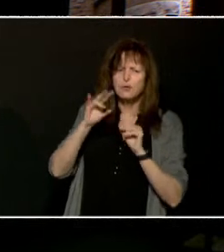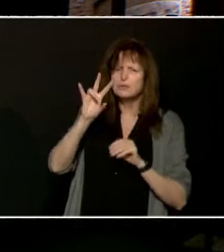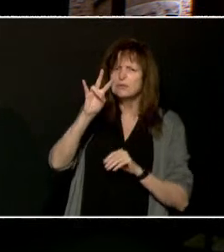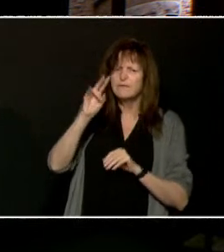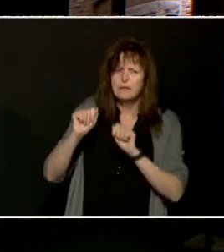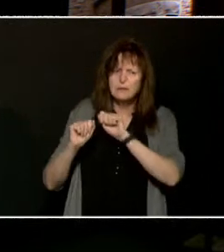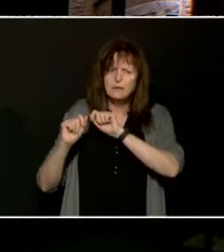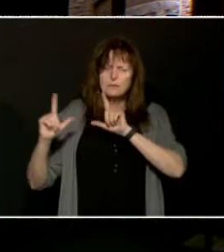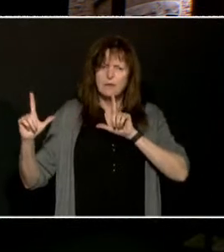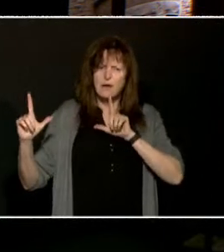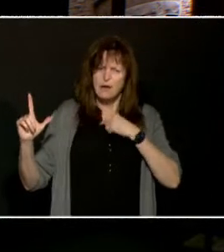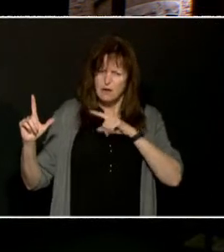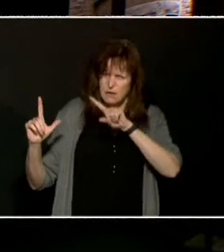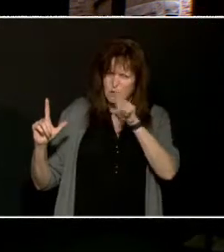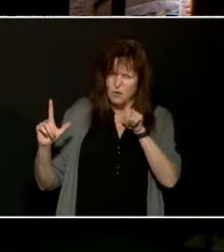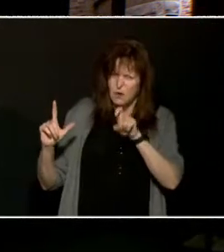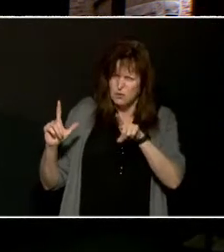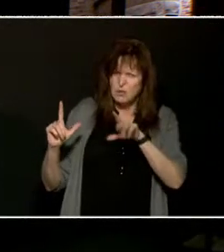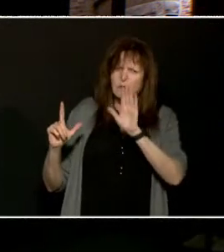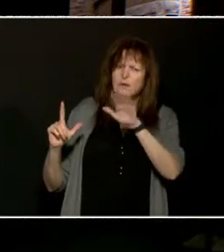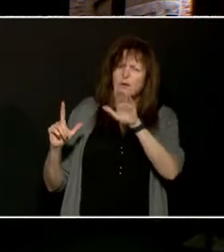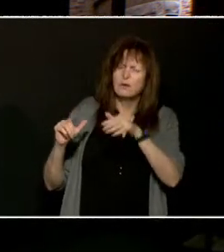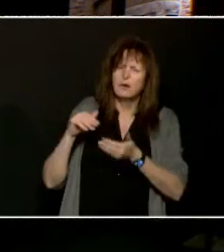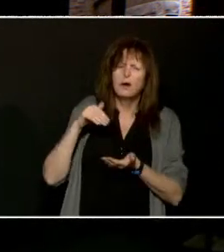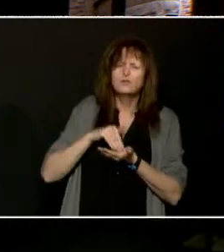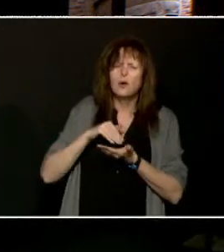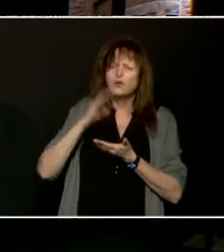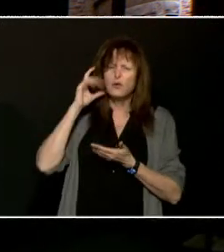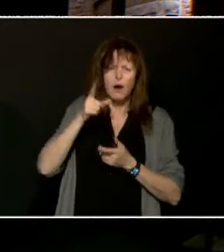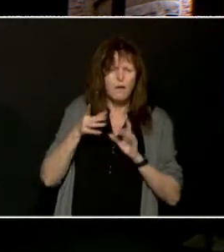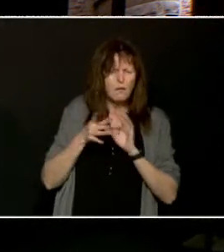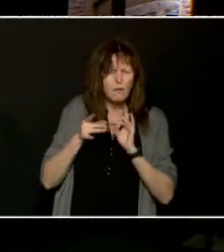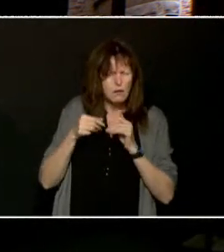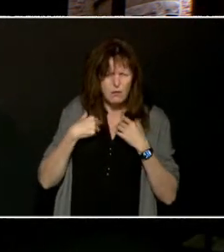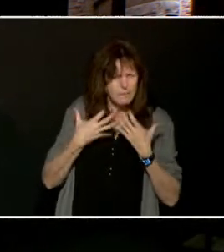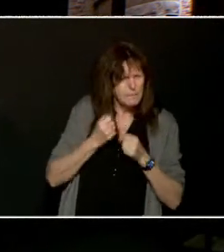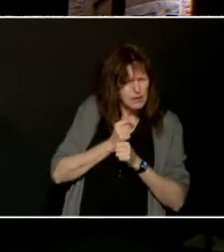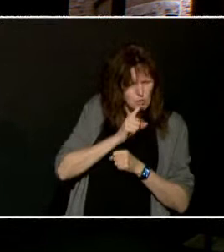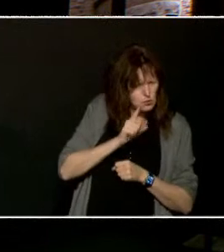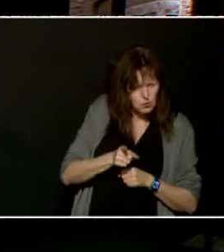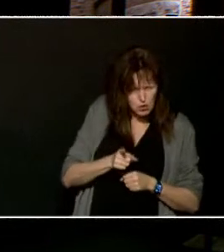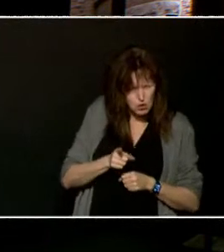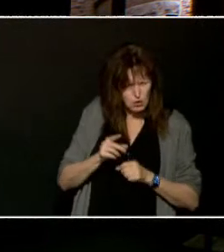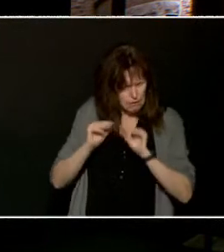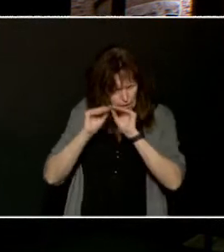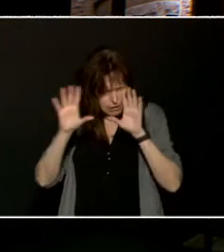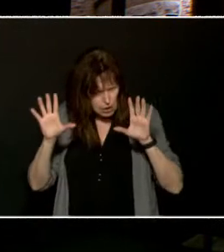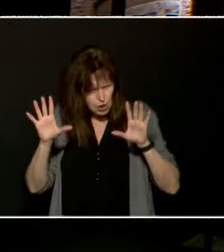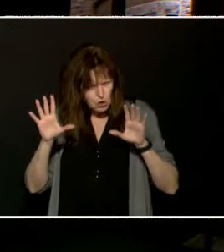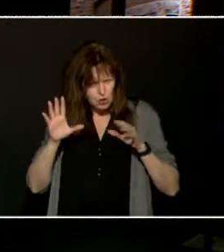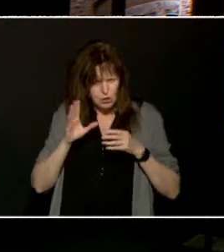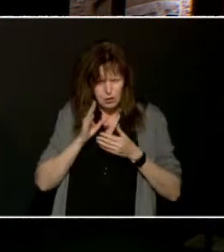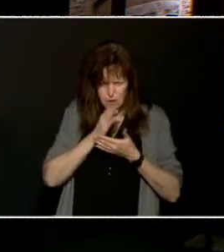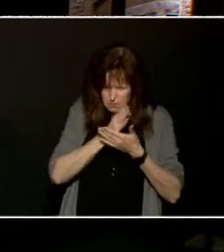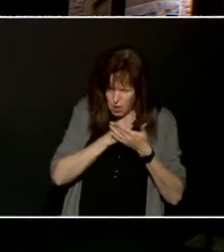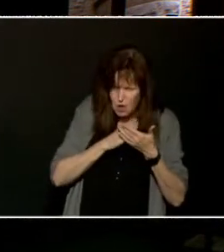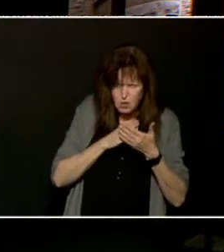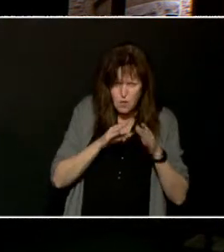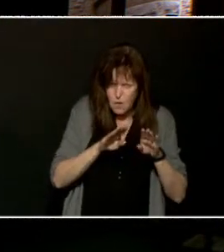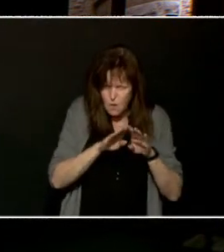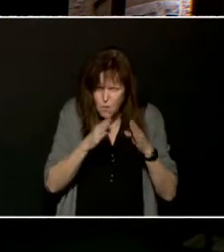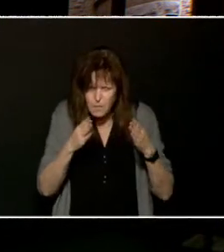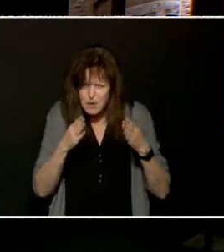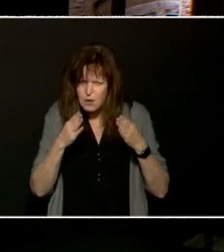Dr. Brown mentioned this. I just want to make sure I've got sort of the definition of partial reopening correct.